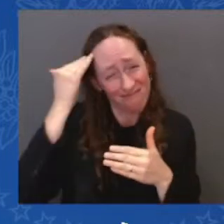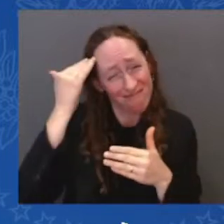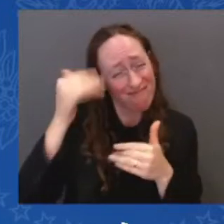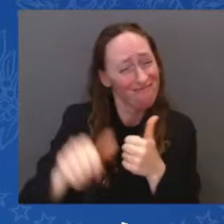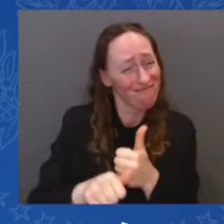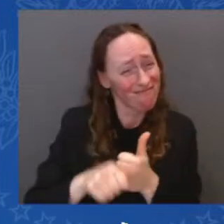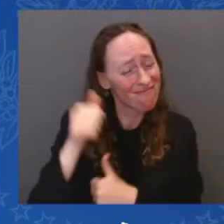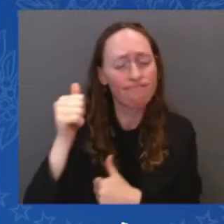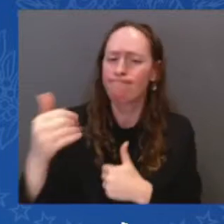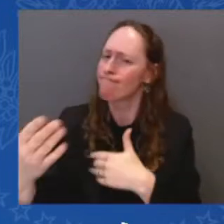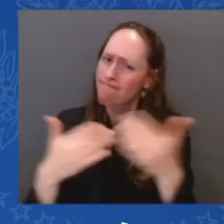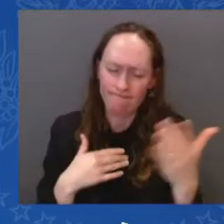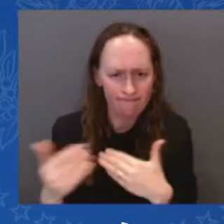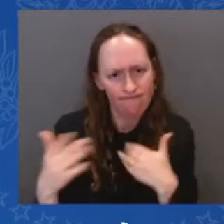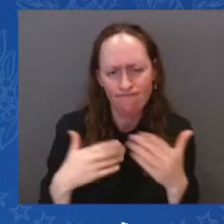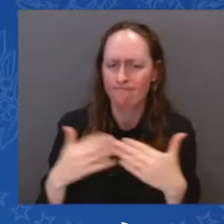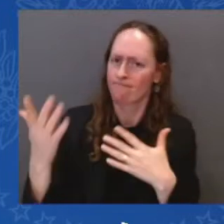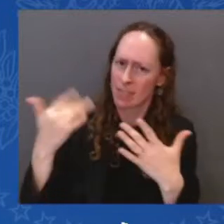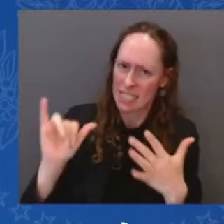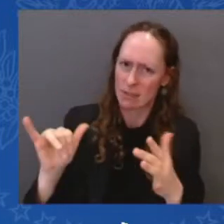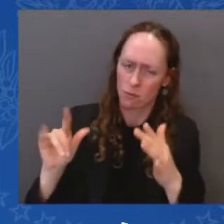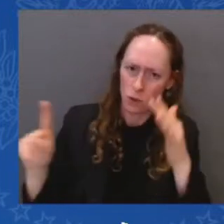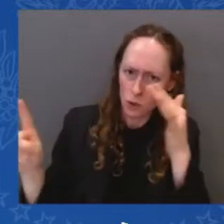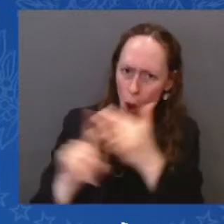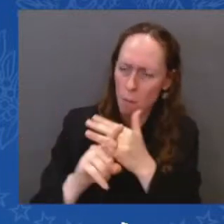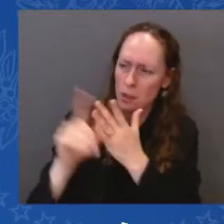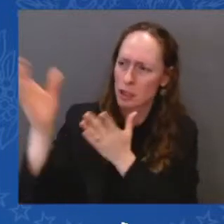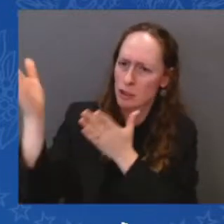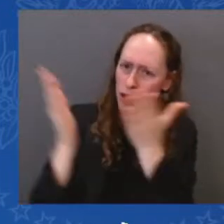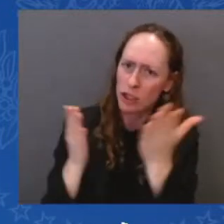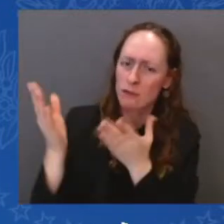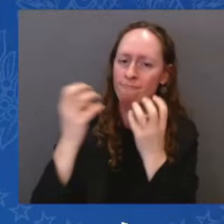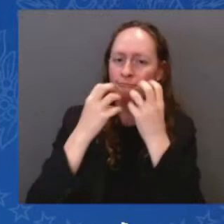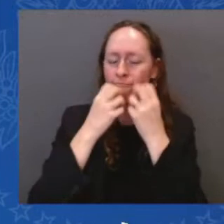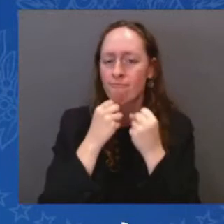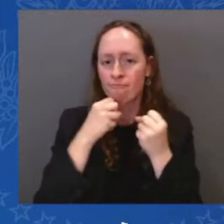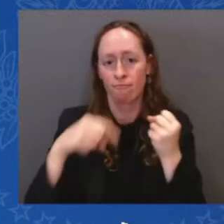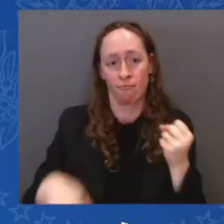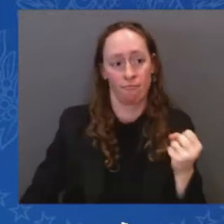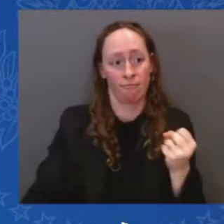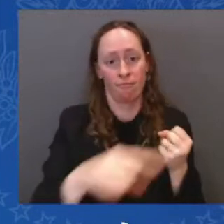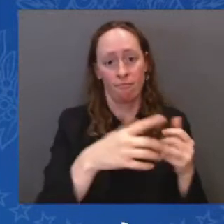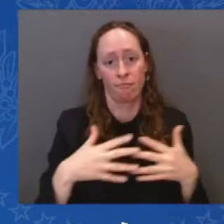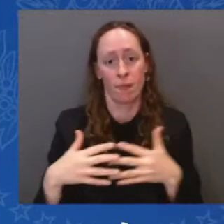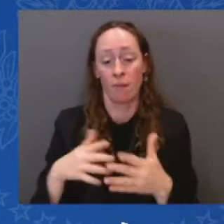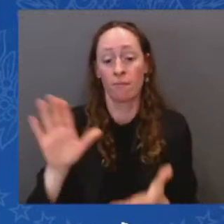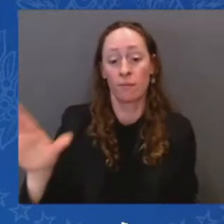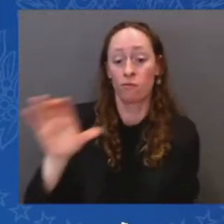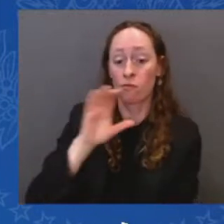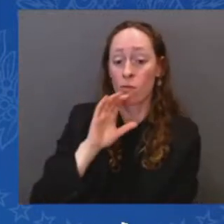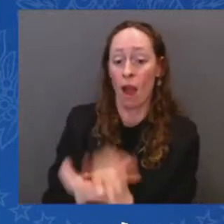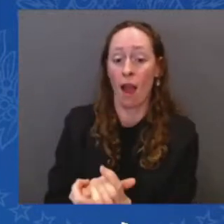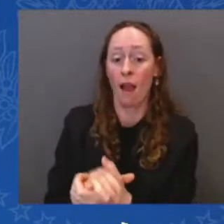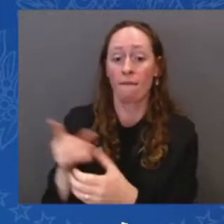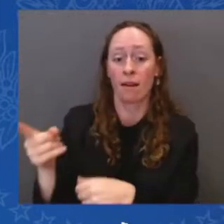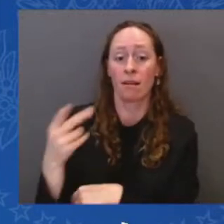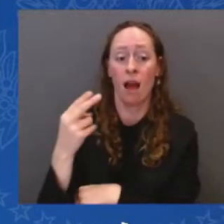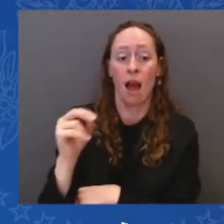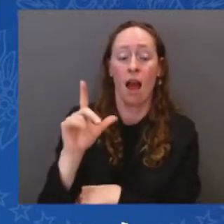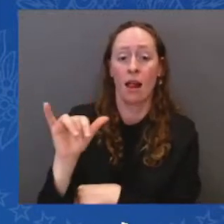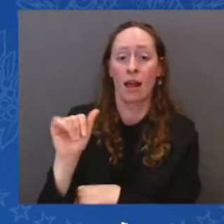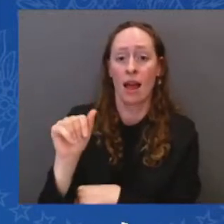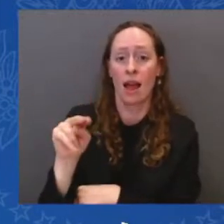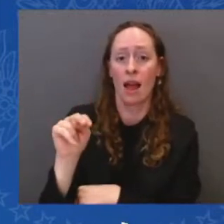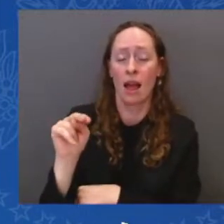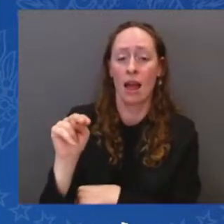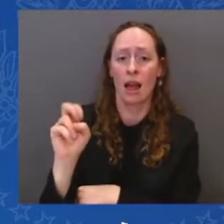Ann, none of us can say enough about you. You served right alongside him every step of the